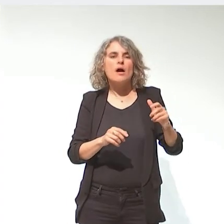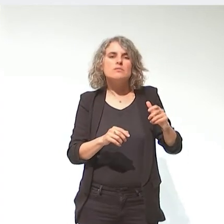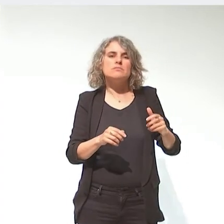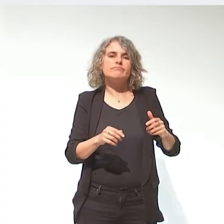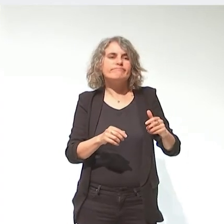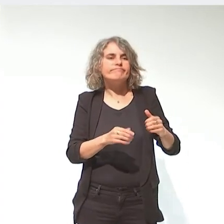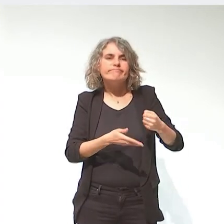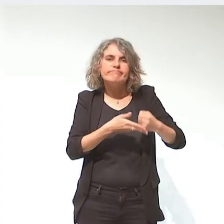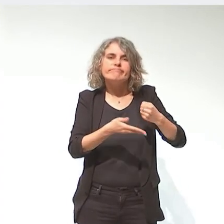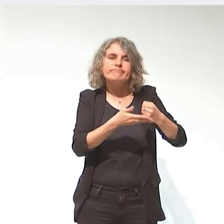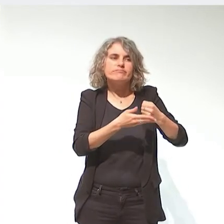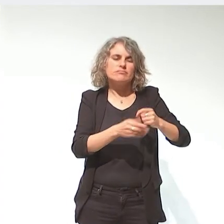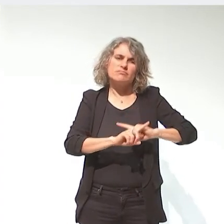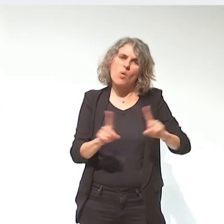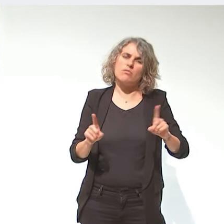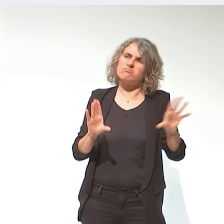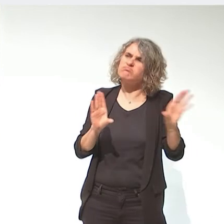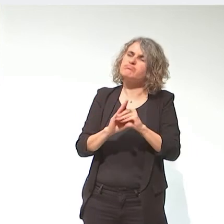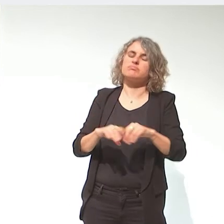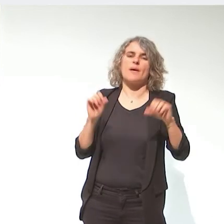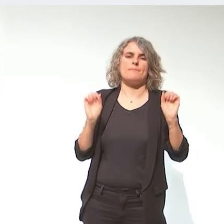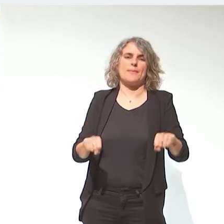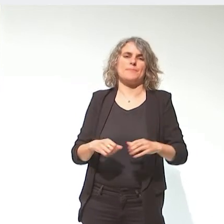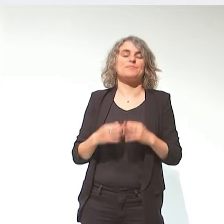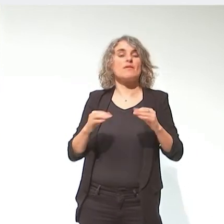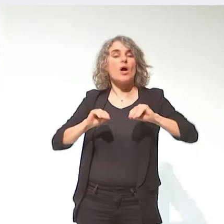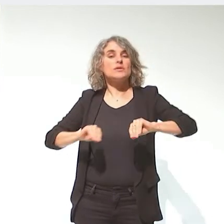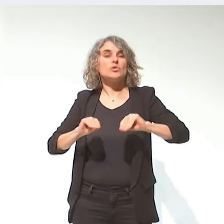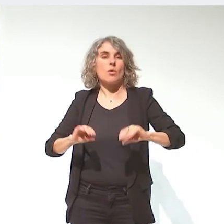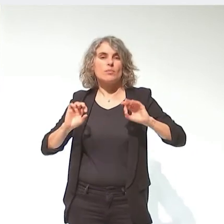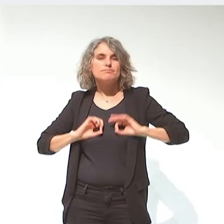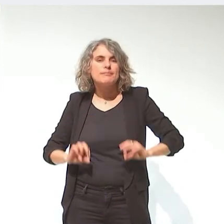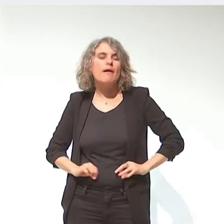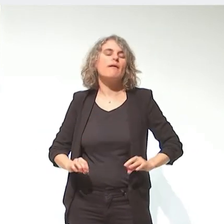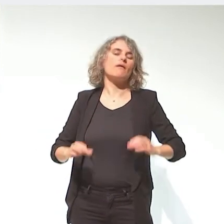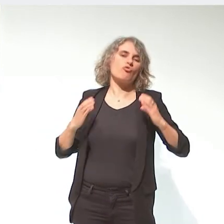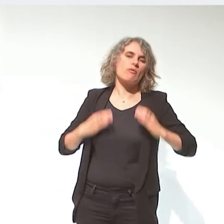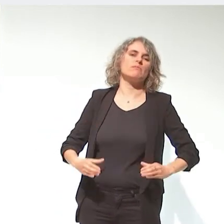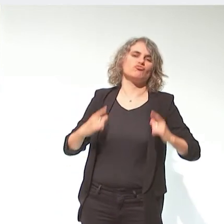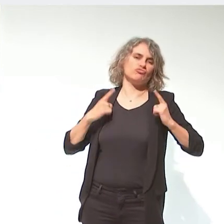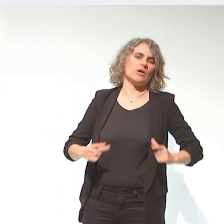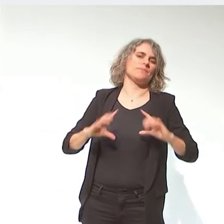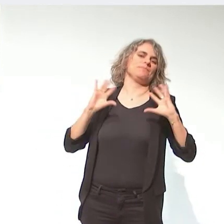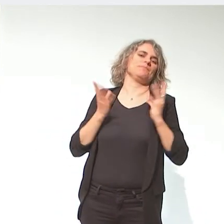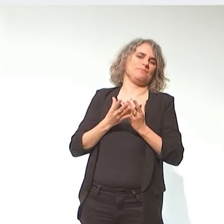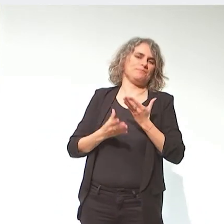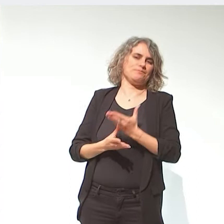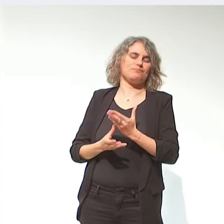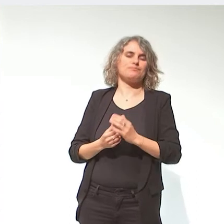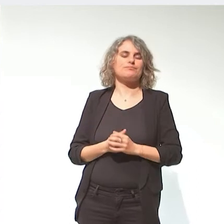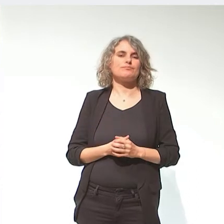secondary education, this process went in a bit different speed, but what